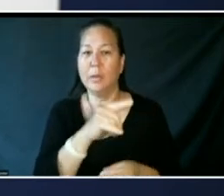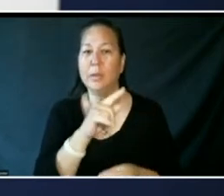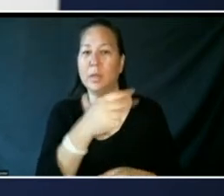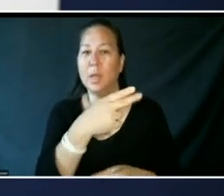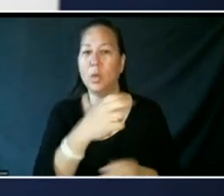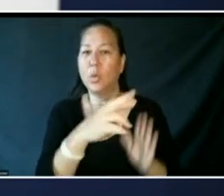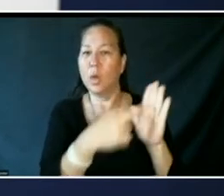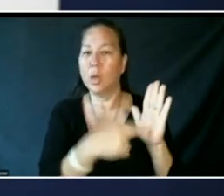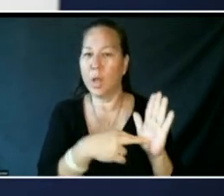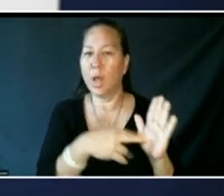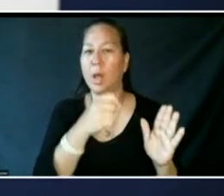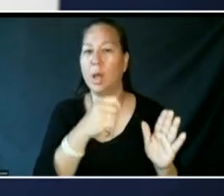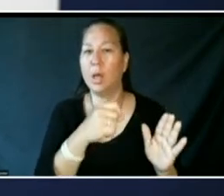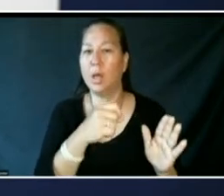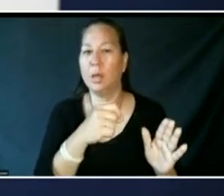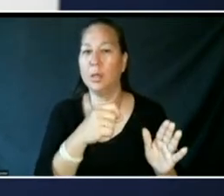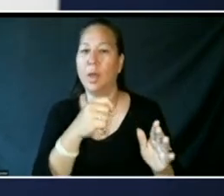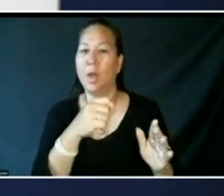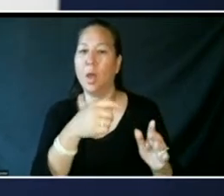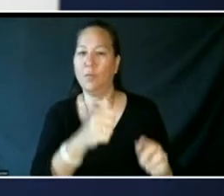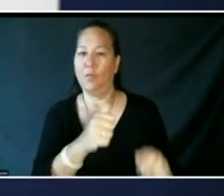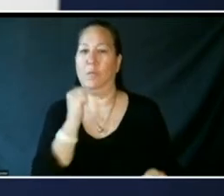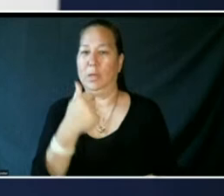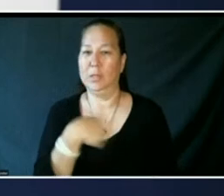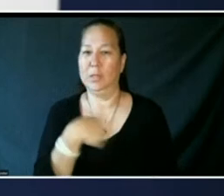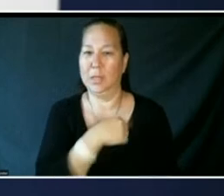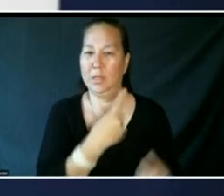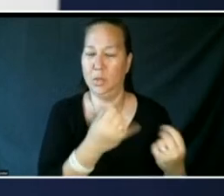allies wanted you to do?